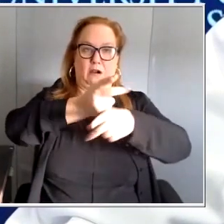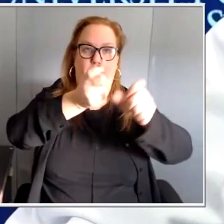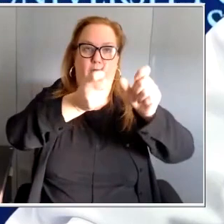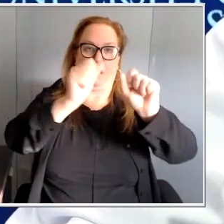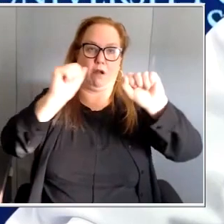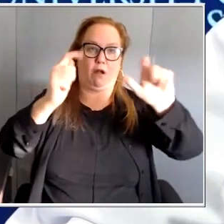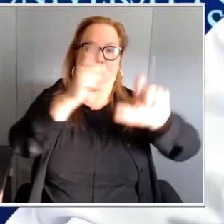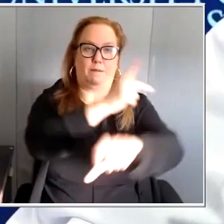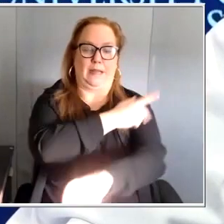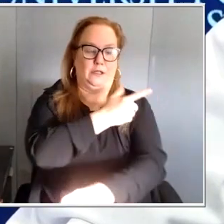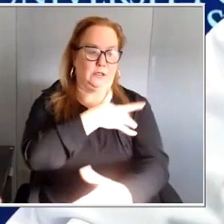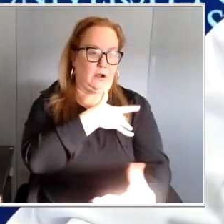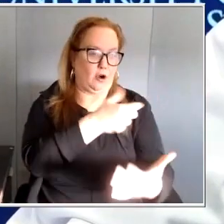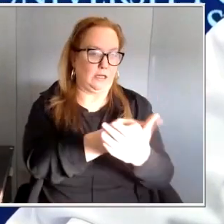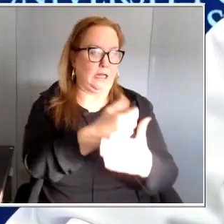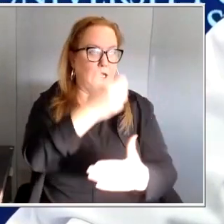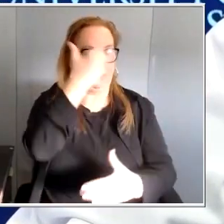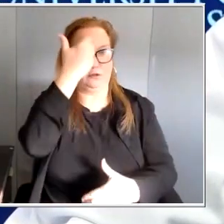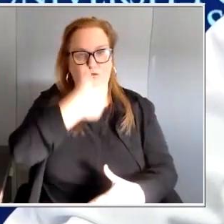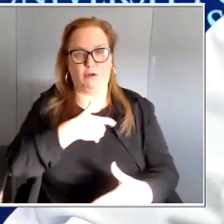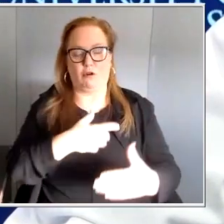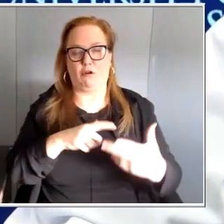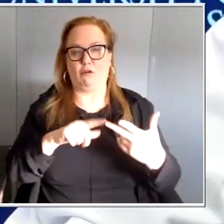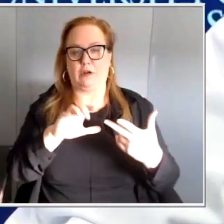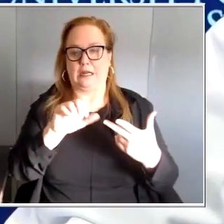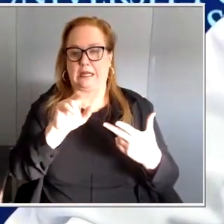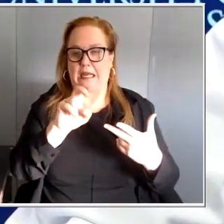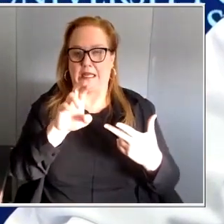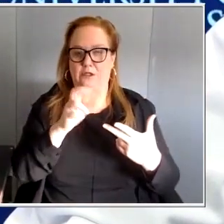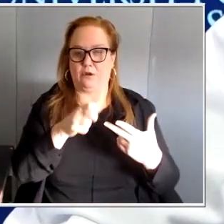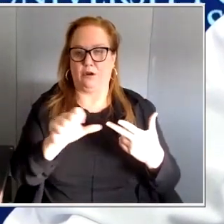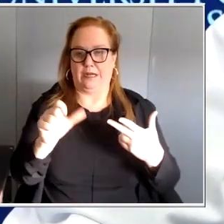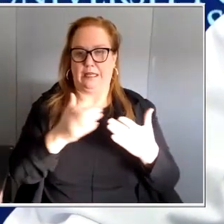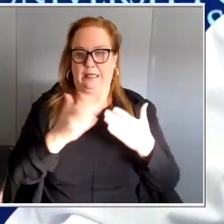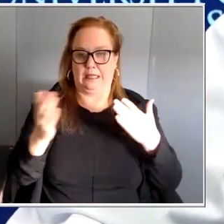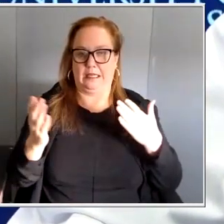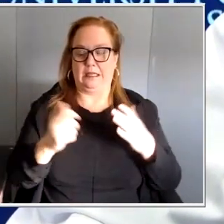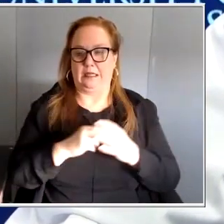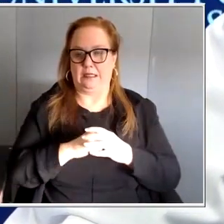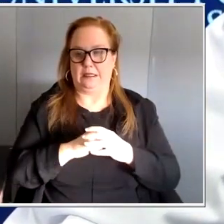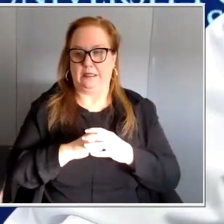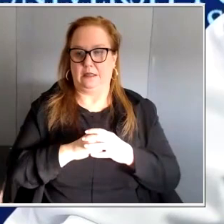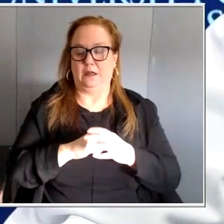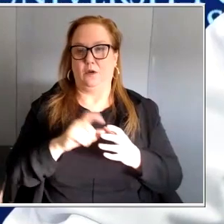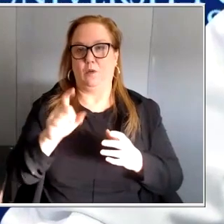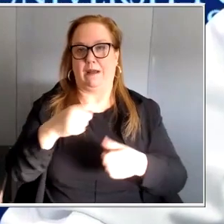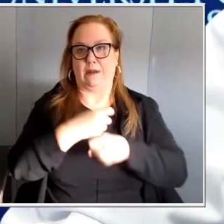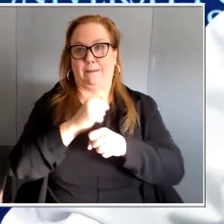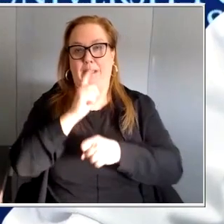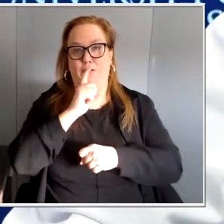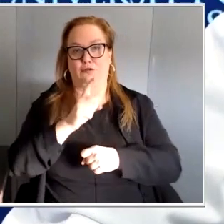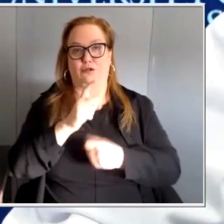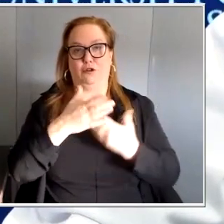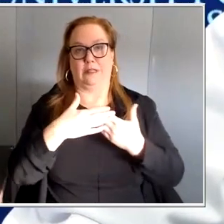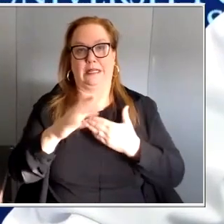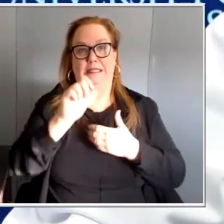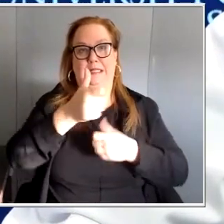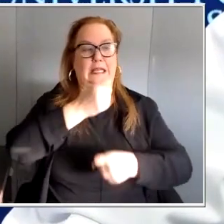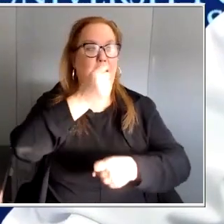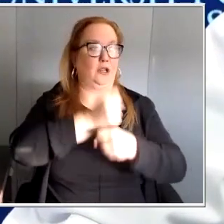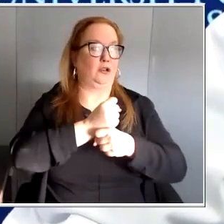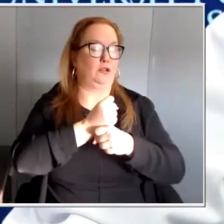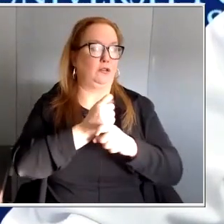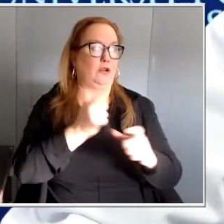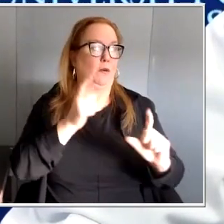heart attack, a stroke, with cancer, or anything else. I think we have to make sure in the next 10 years, our next big